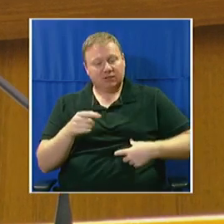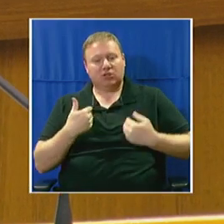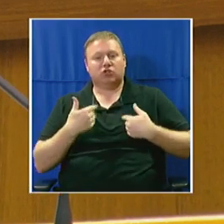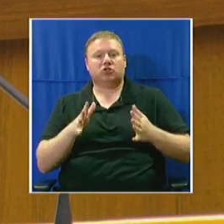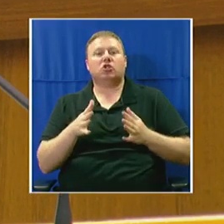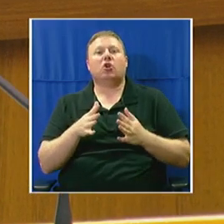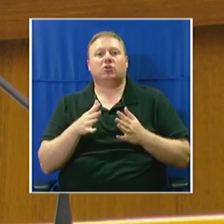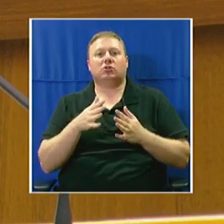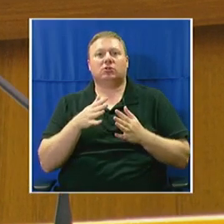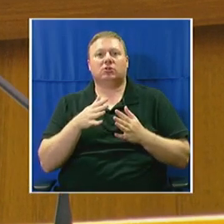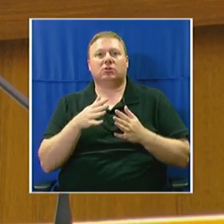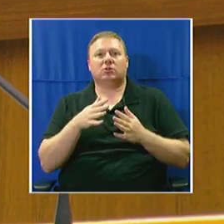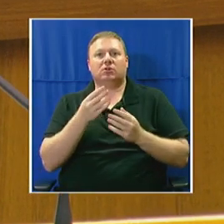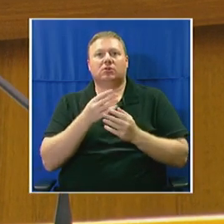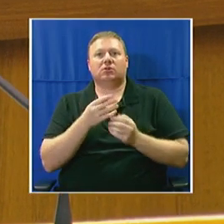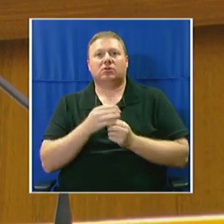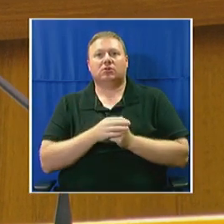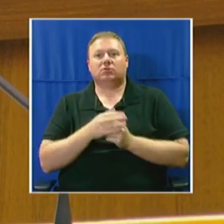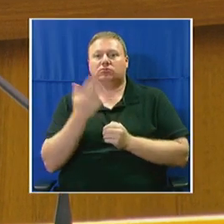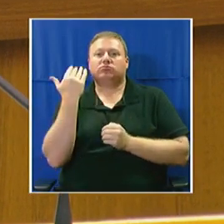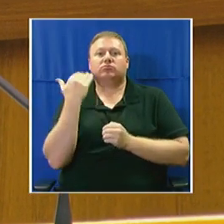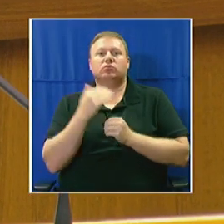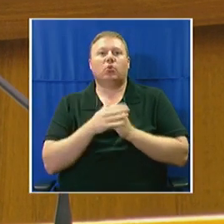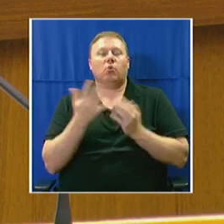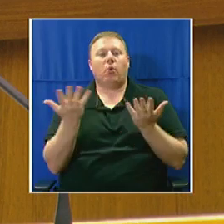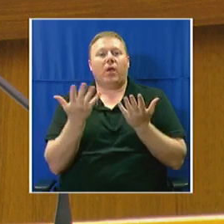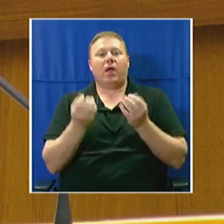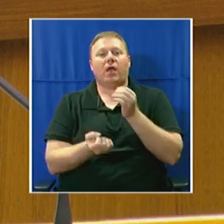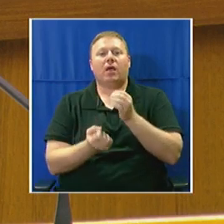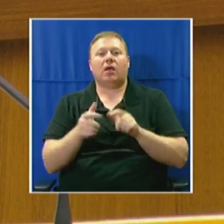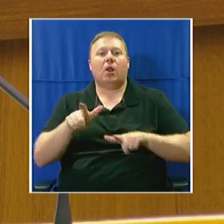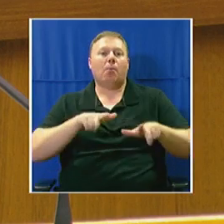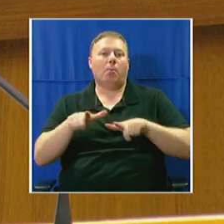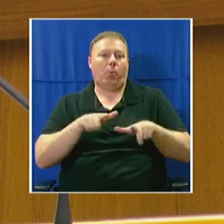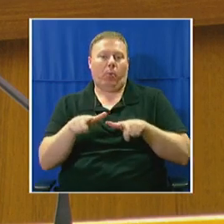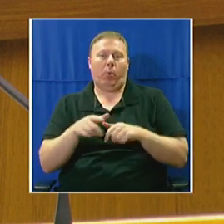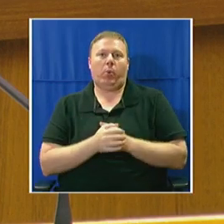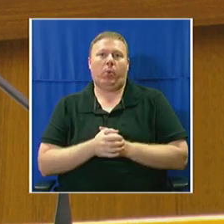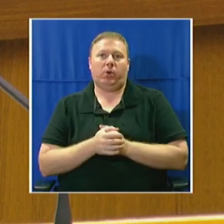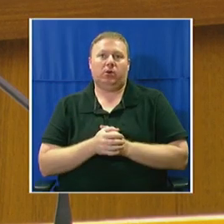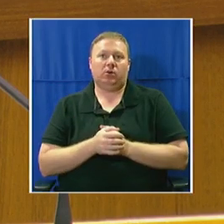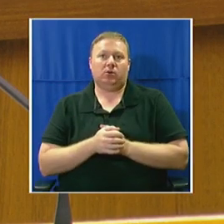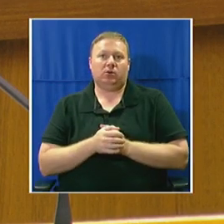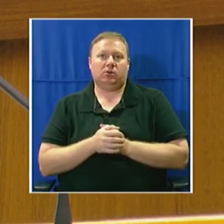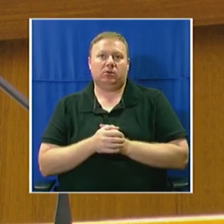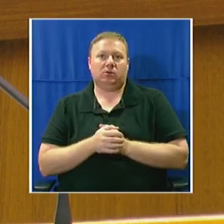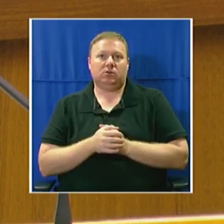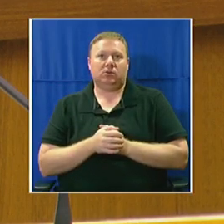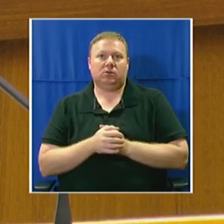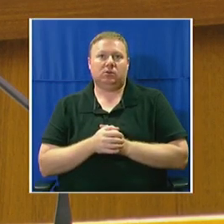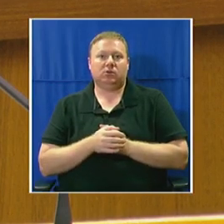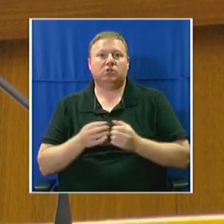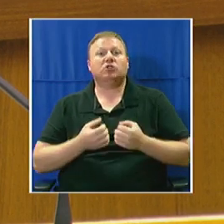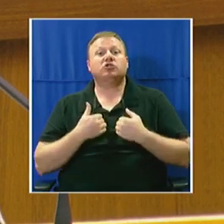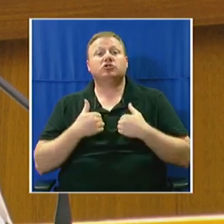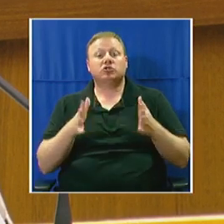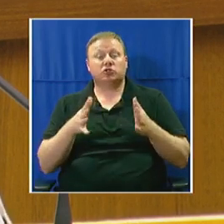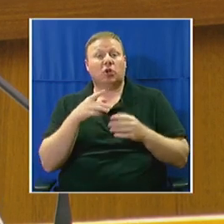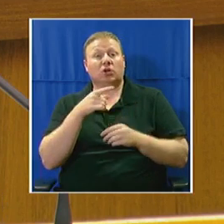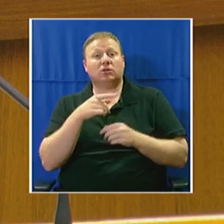few days ago in Le palal limo during this launch the president alluded to the fact